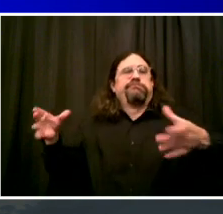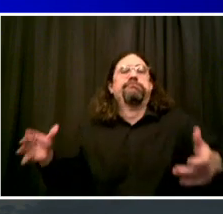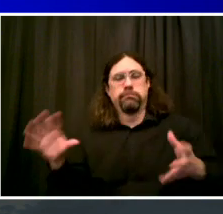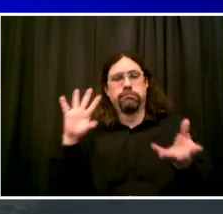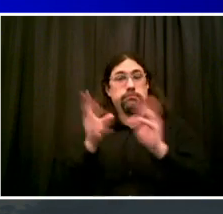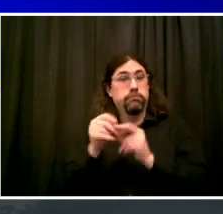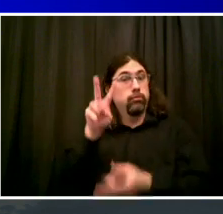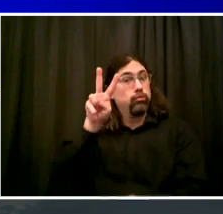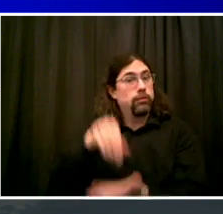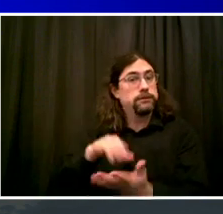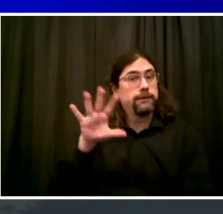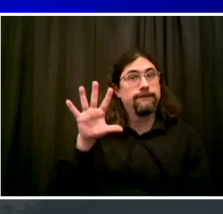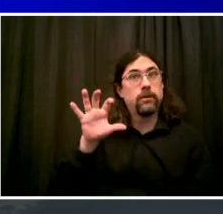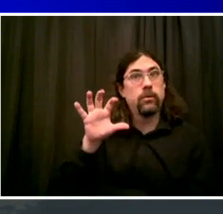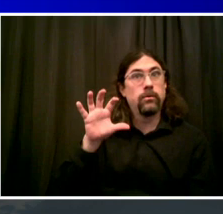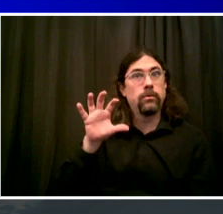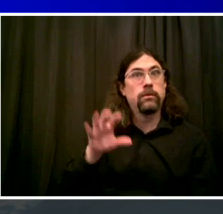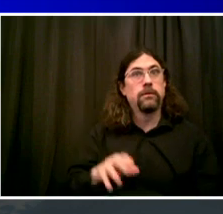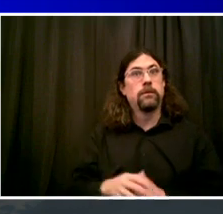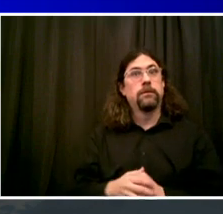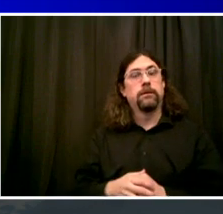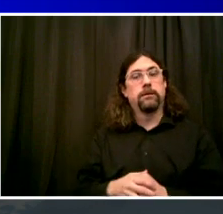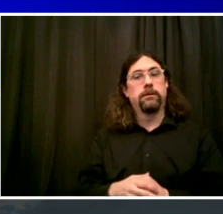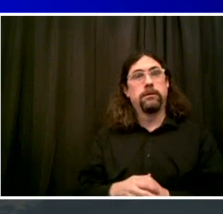we welcome more applications all the time.